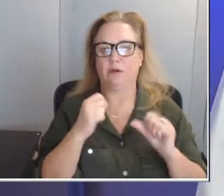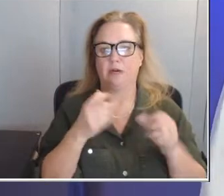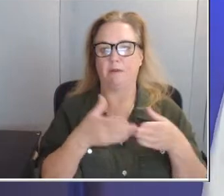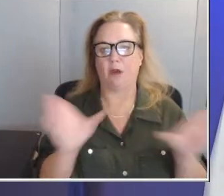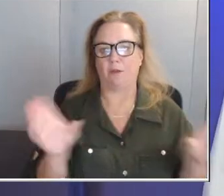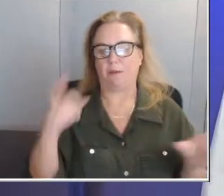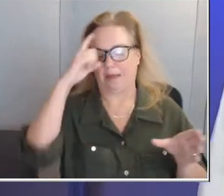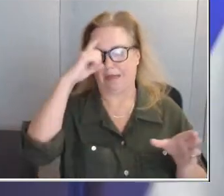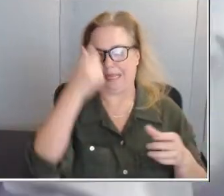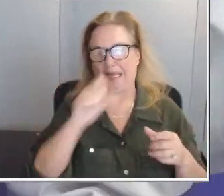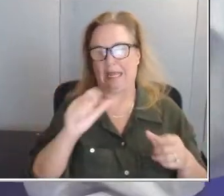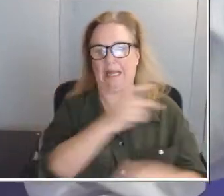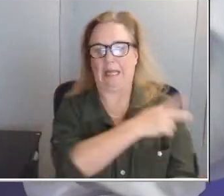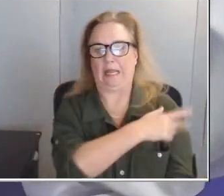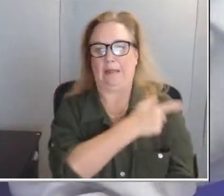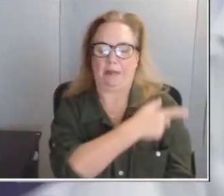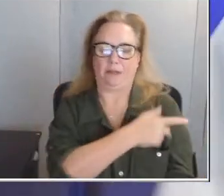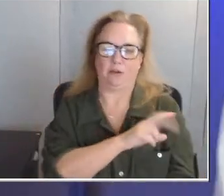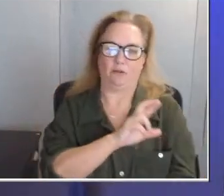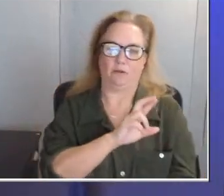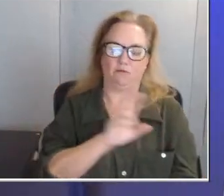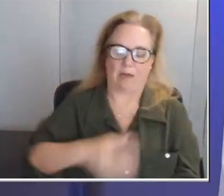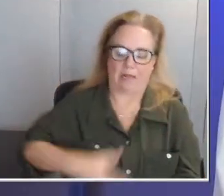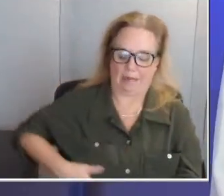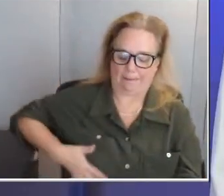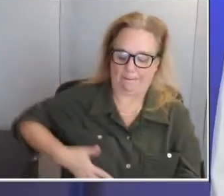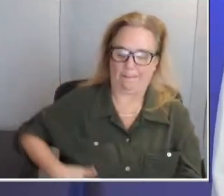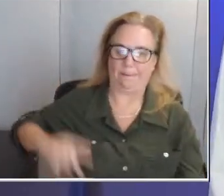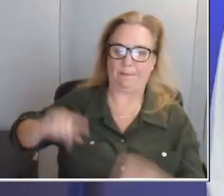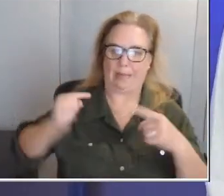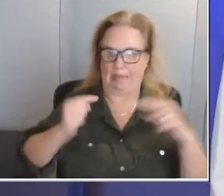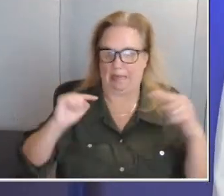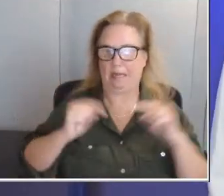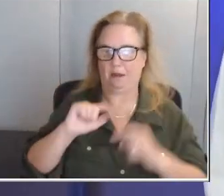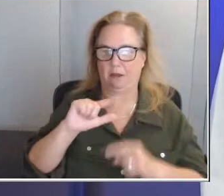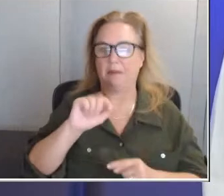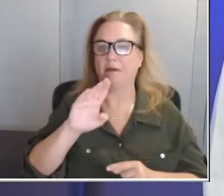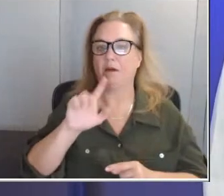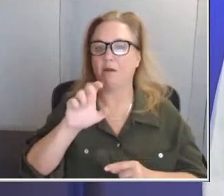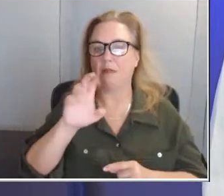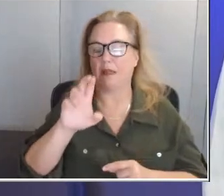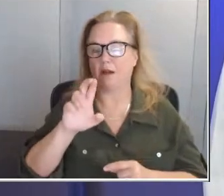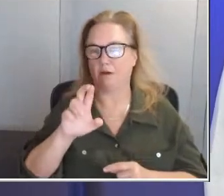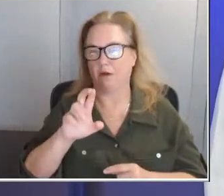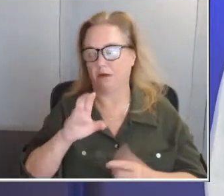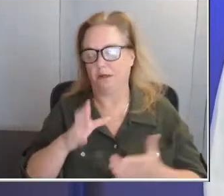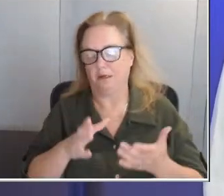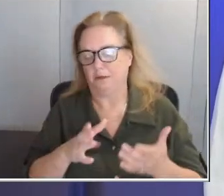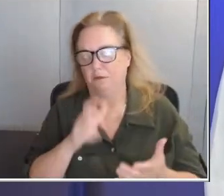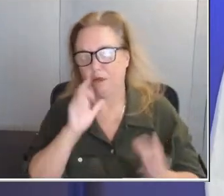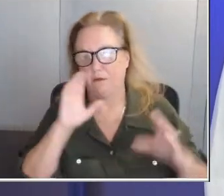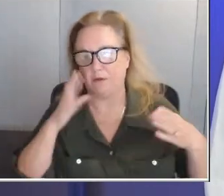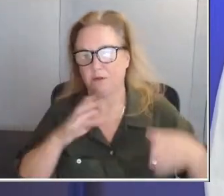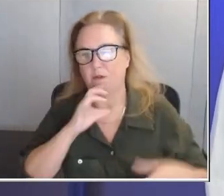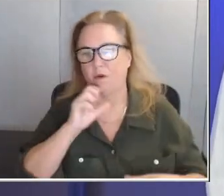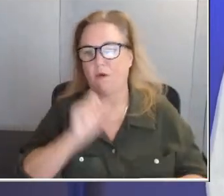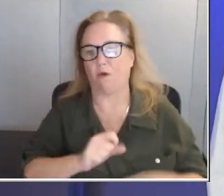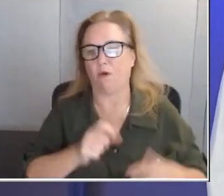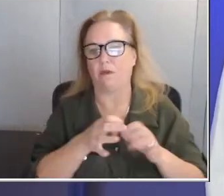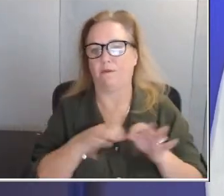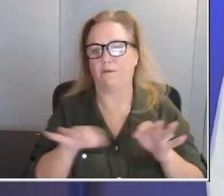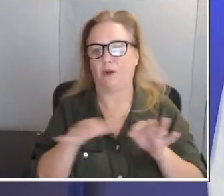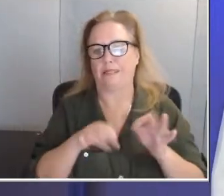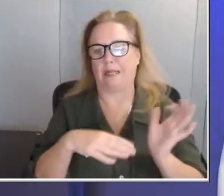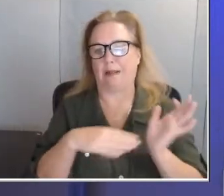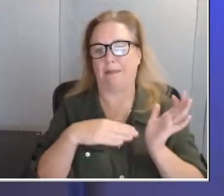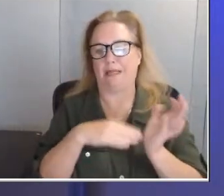any patient who has right upper quadrant pain, could be the gallbladder, and we don't pay much mind to that old phrase that we learned in med school many